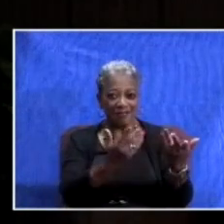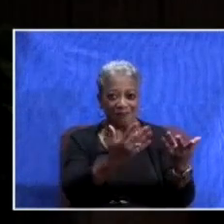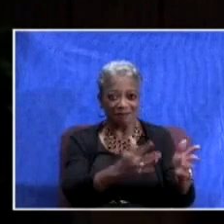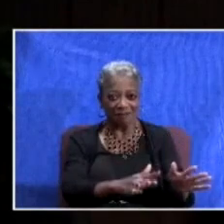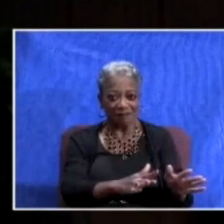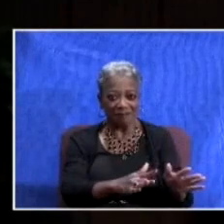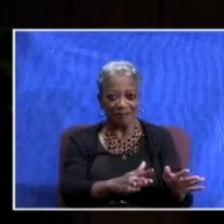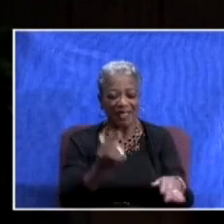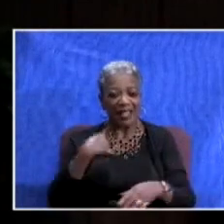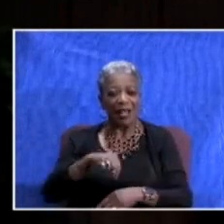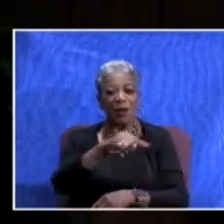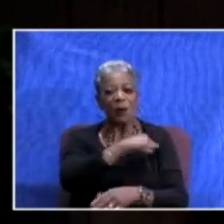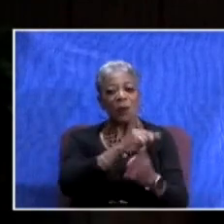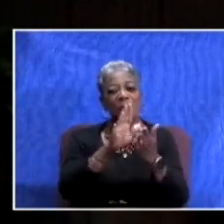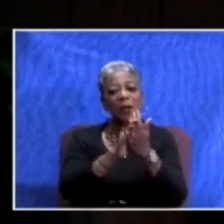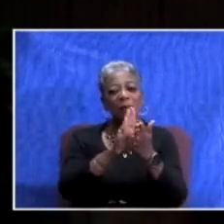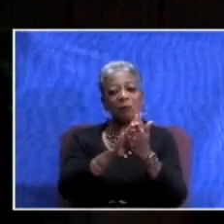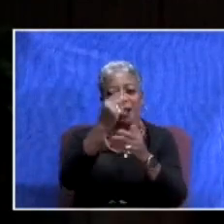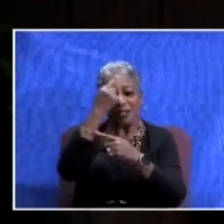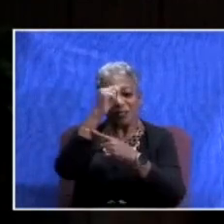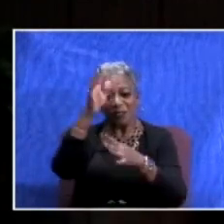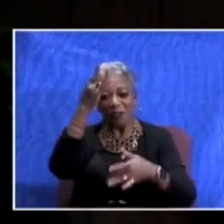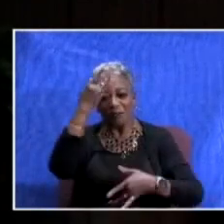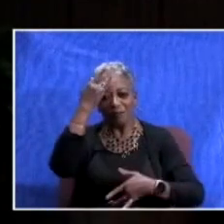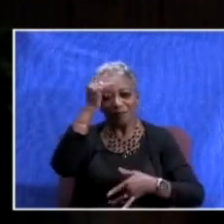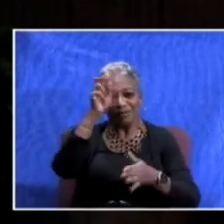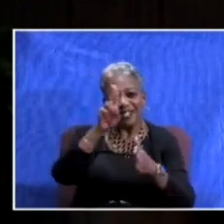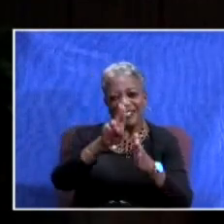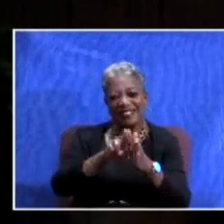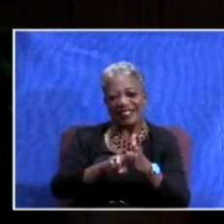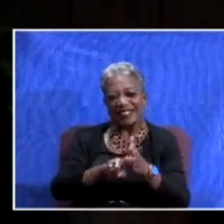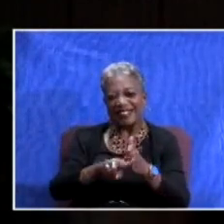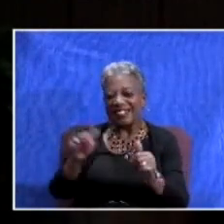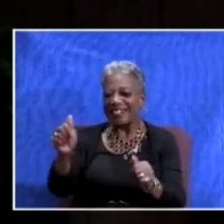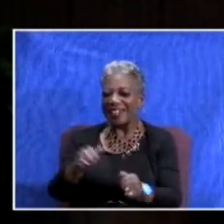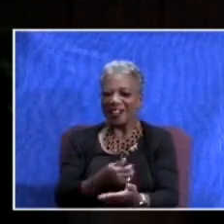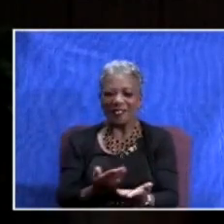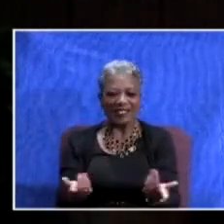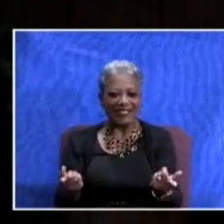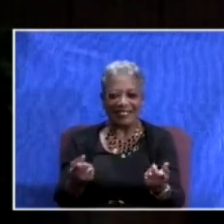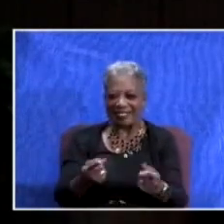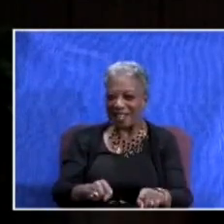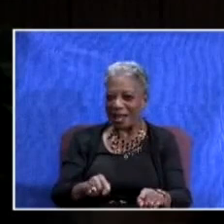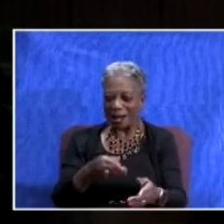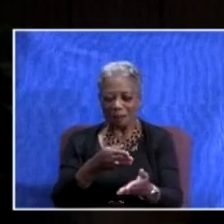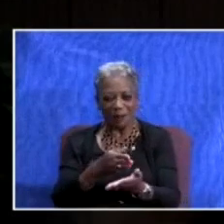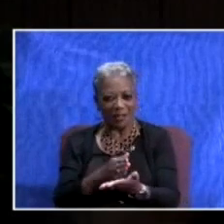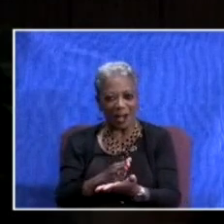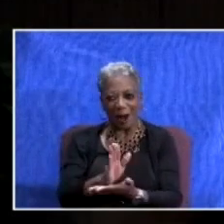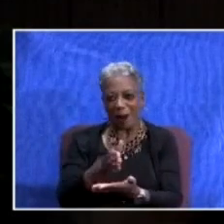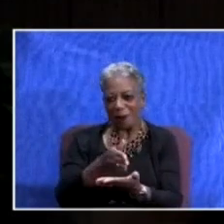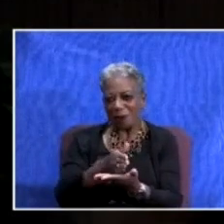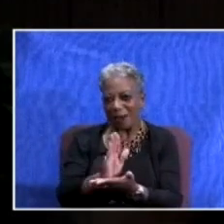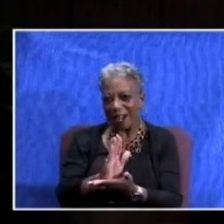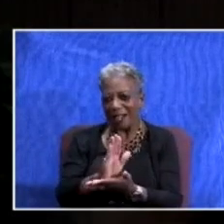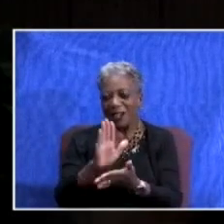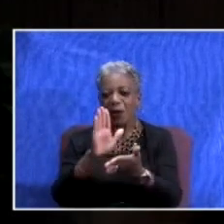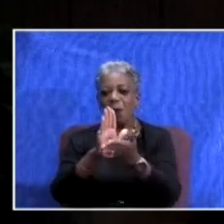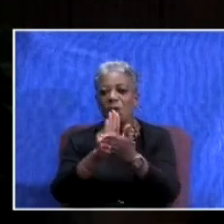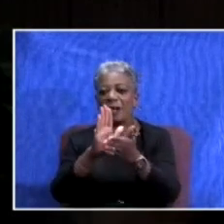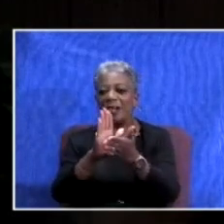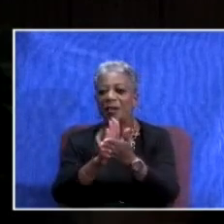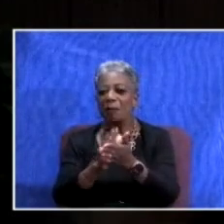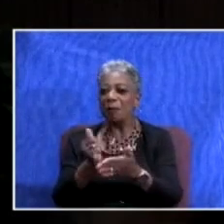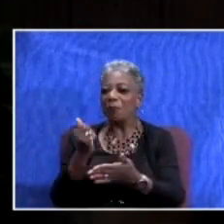of that sick bed. We praise you in advance because everything's going to be all right. We praise you in advance because we will get through